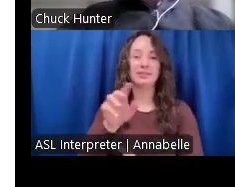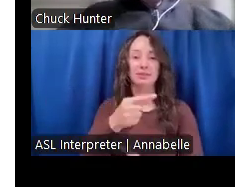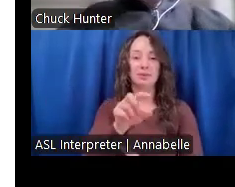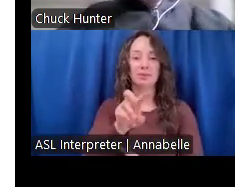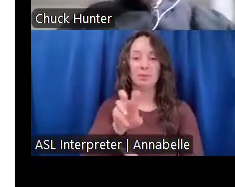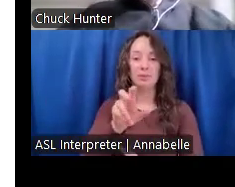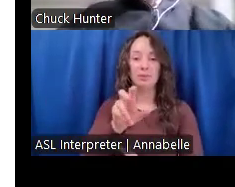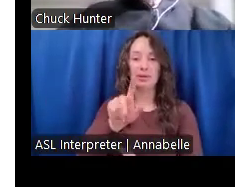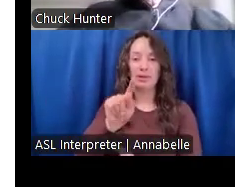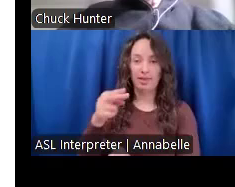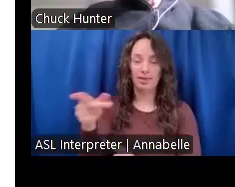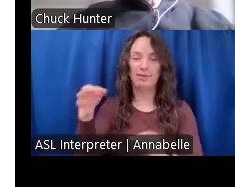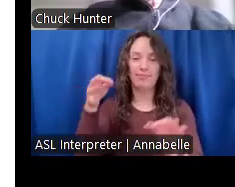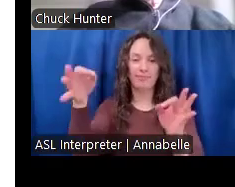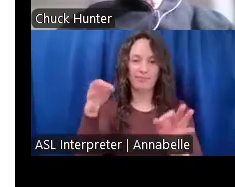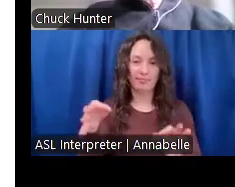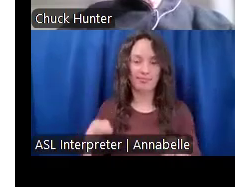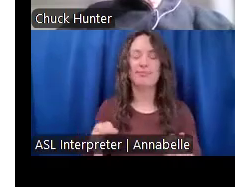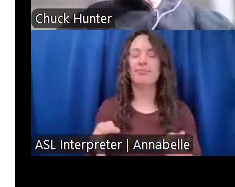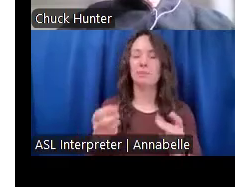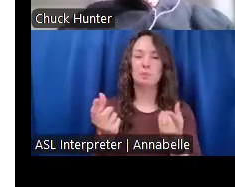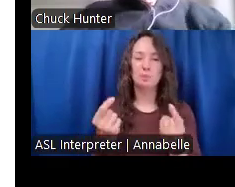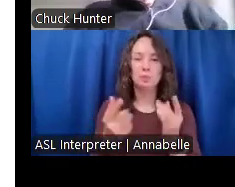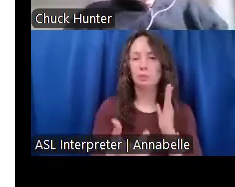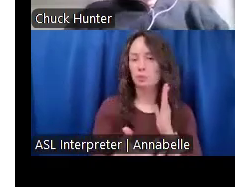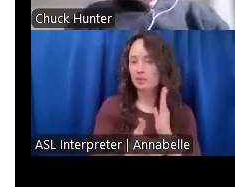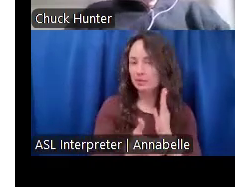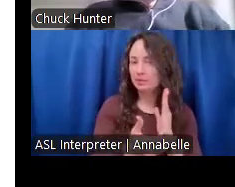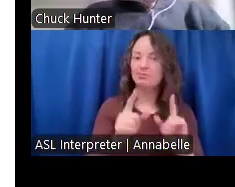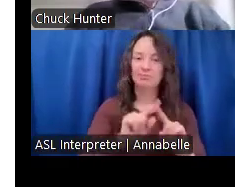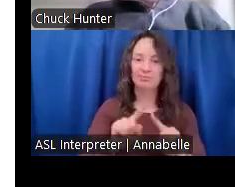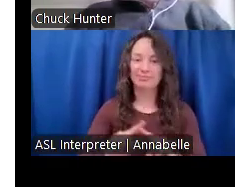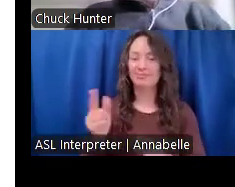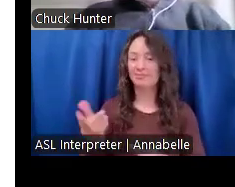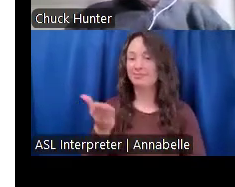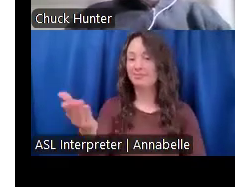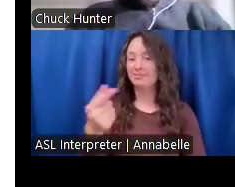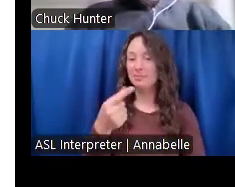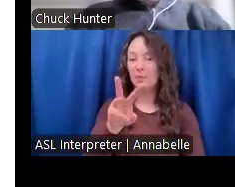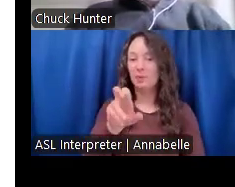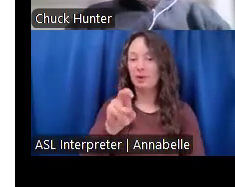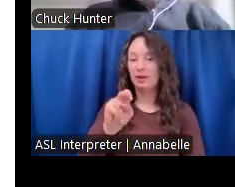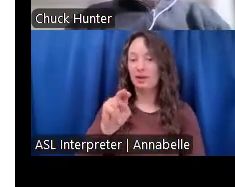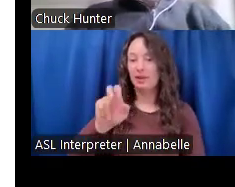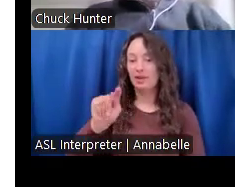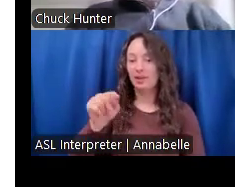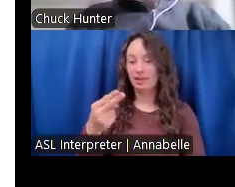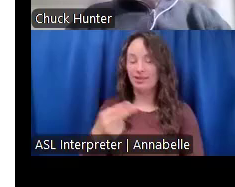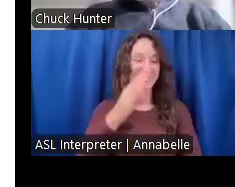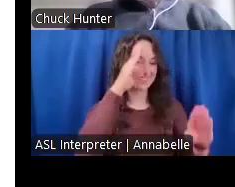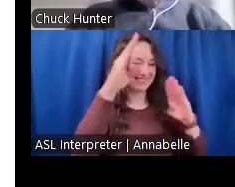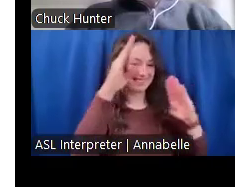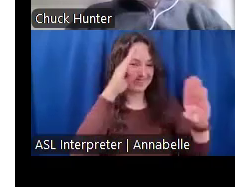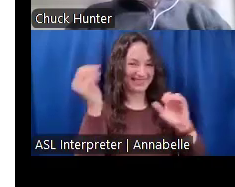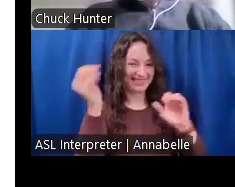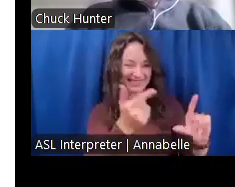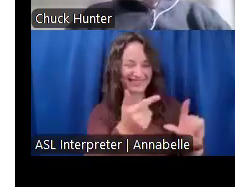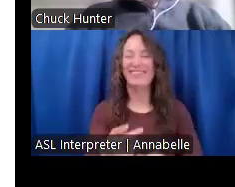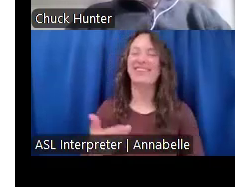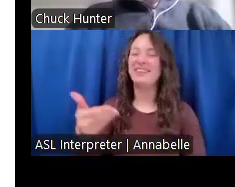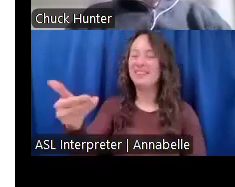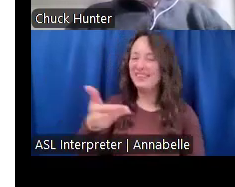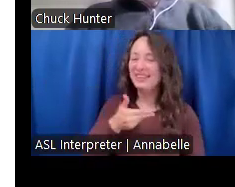do and the technology pieces. Go ahead, Gwyneth. Thank you. Hello, everyone, and welcome from the U.S. Fish